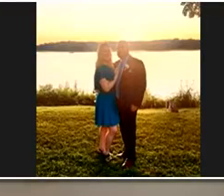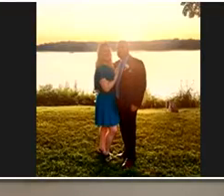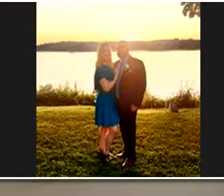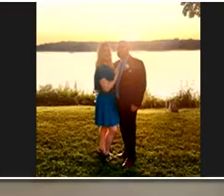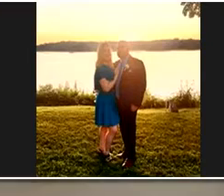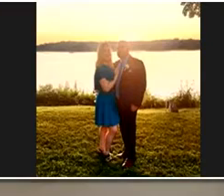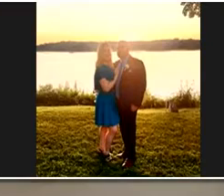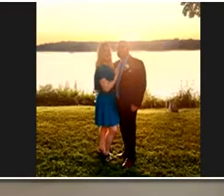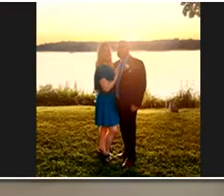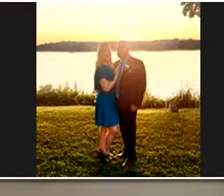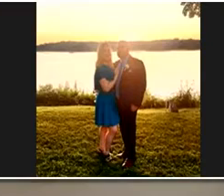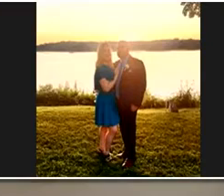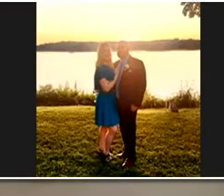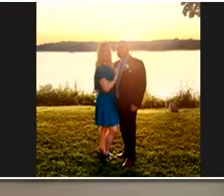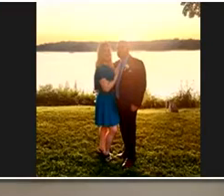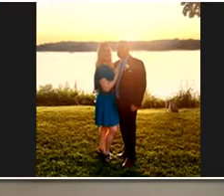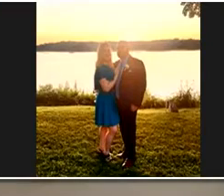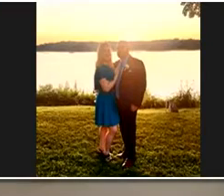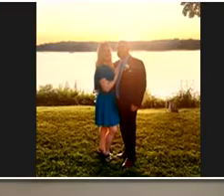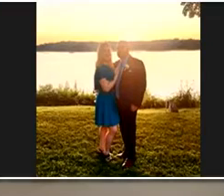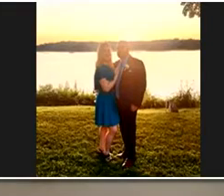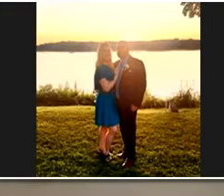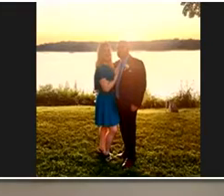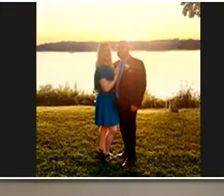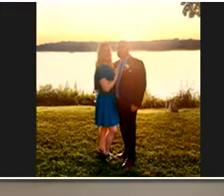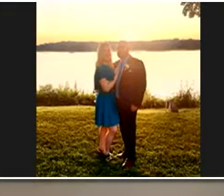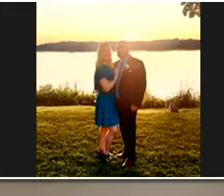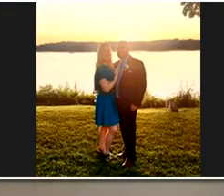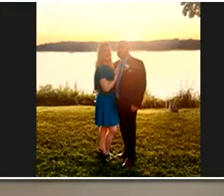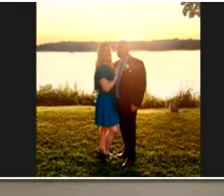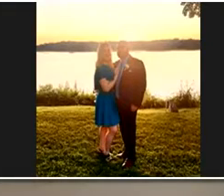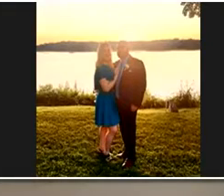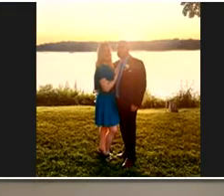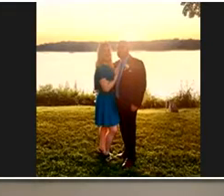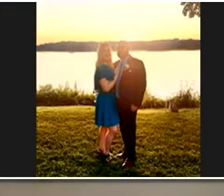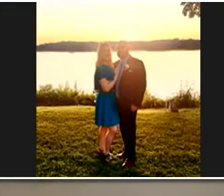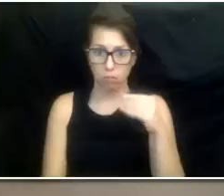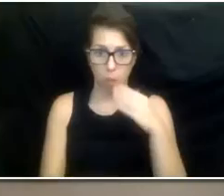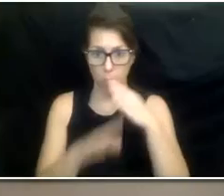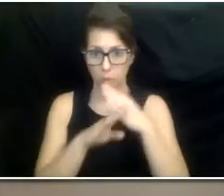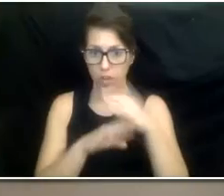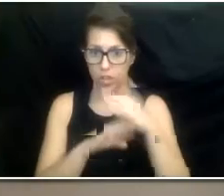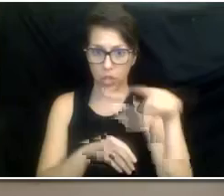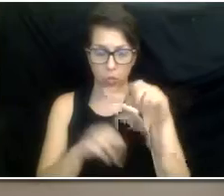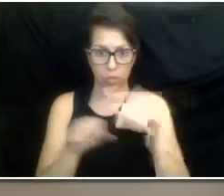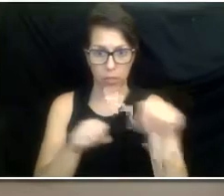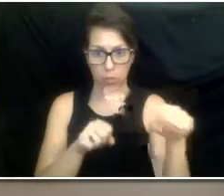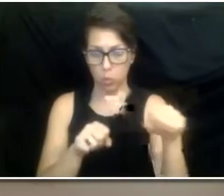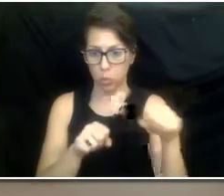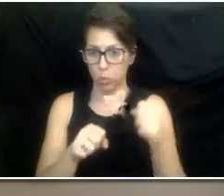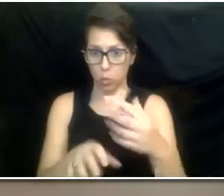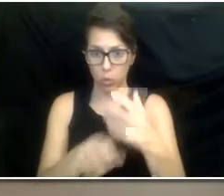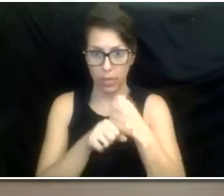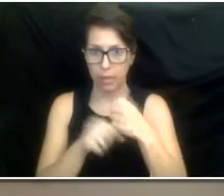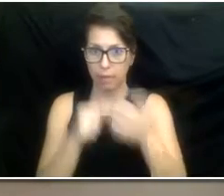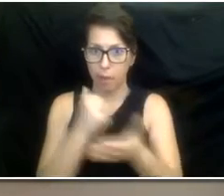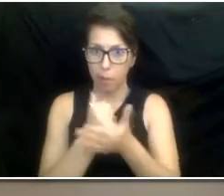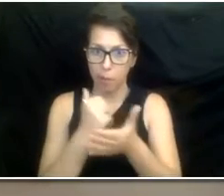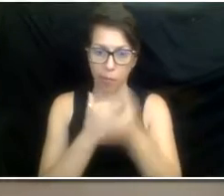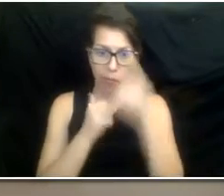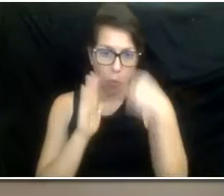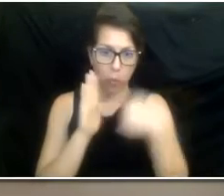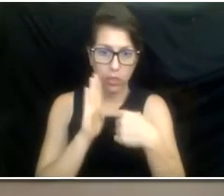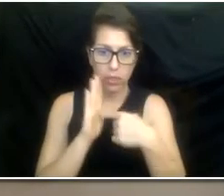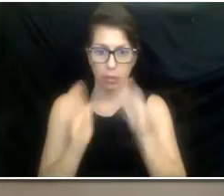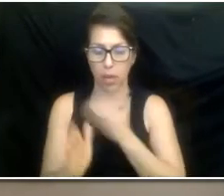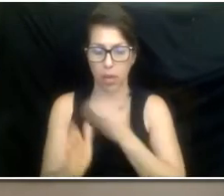had to carefully coordinate conversations through a code word as her husband was home after being laid off without funding we could not pivot to